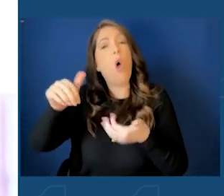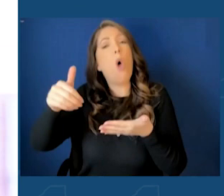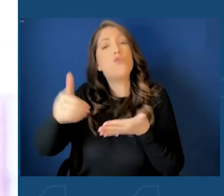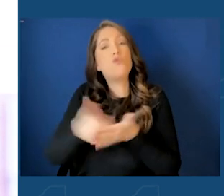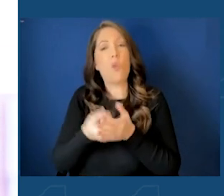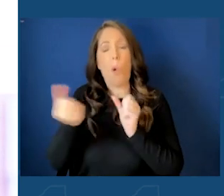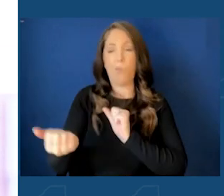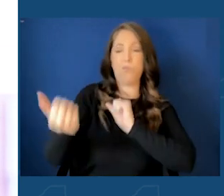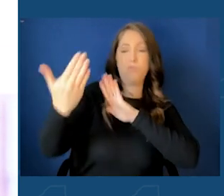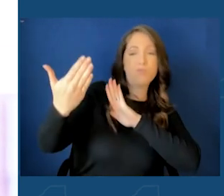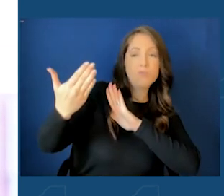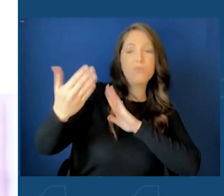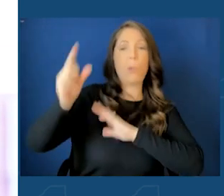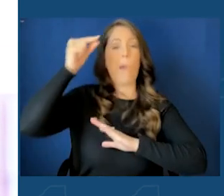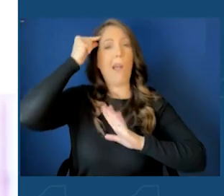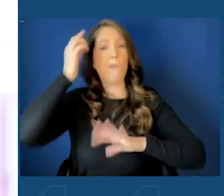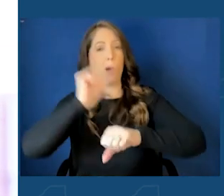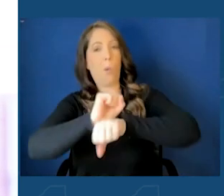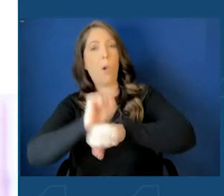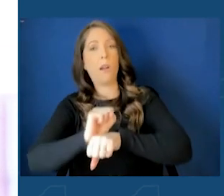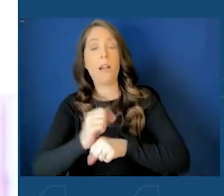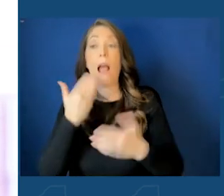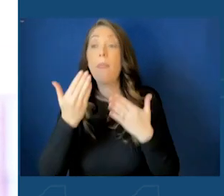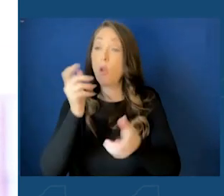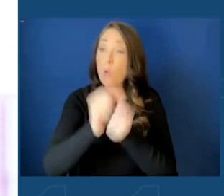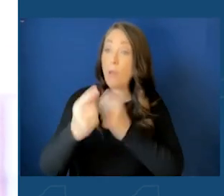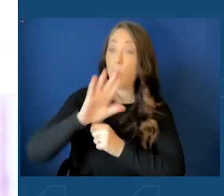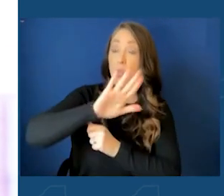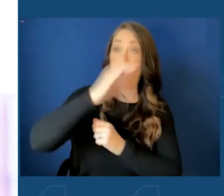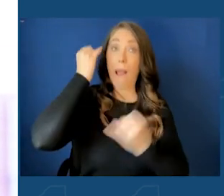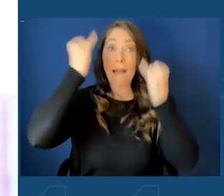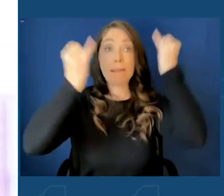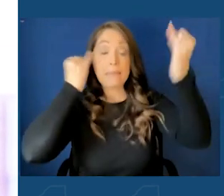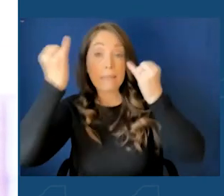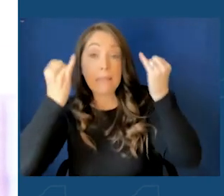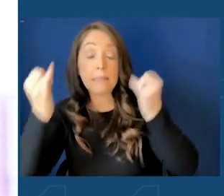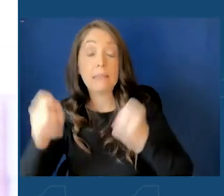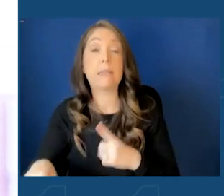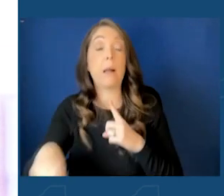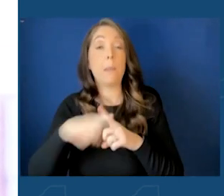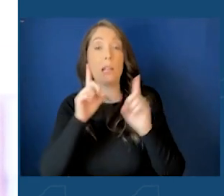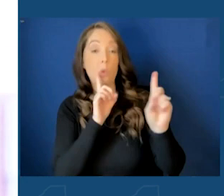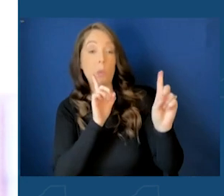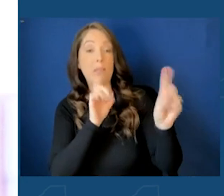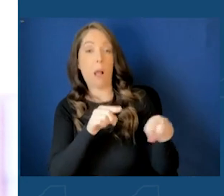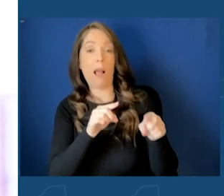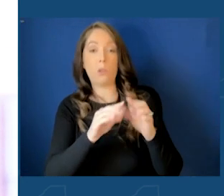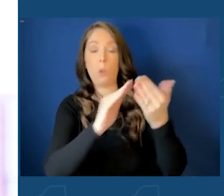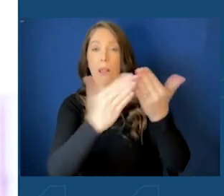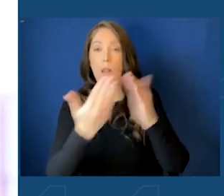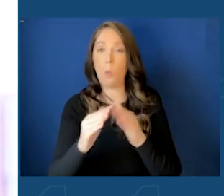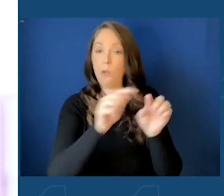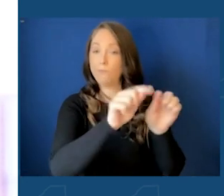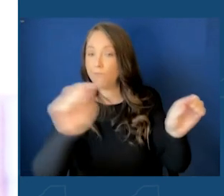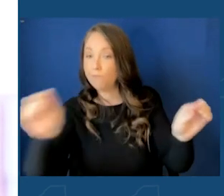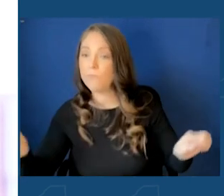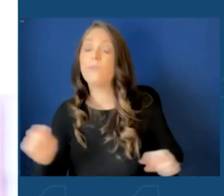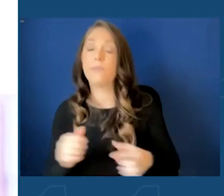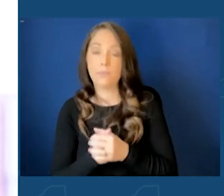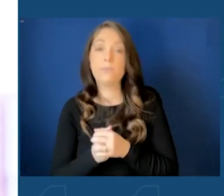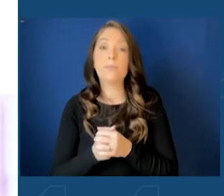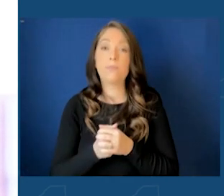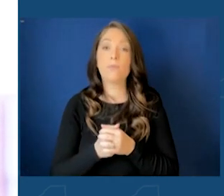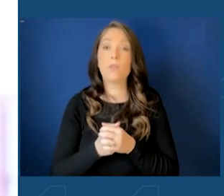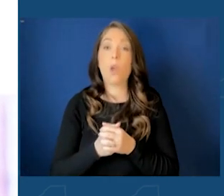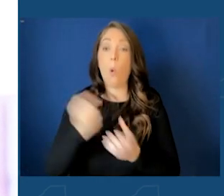want to thank everybody who came up with the ideas, but also the responsiveness to the neighbors as well. So we're going to have fewer cars on the